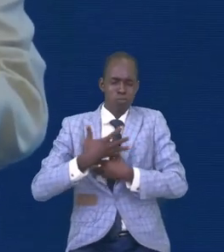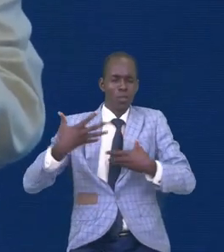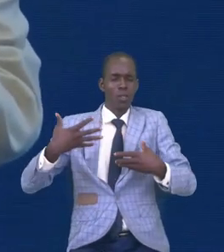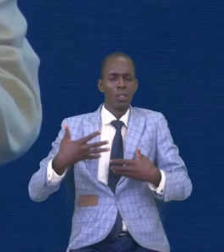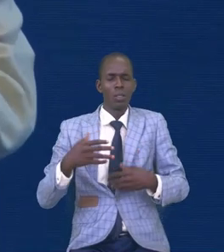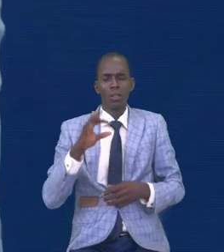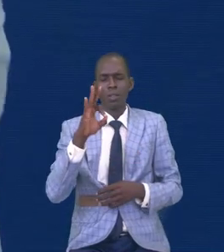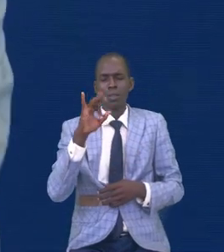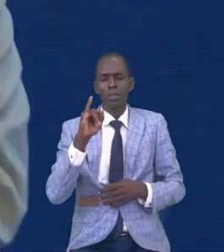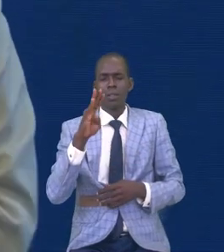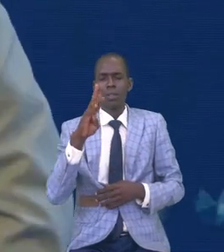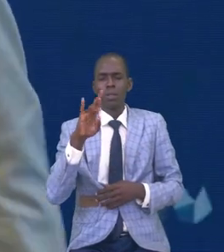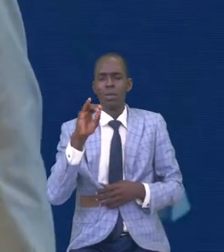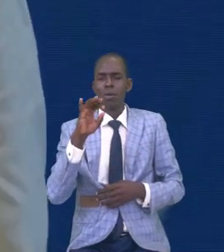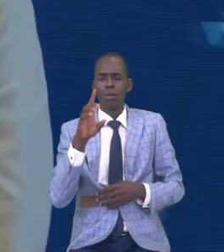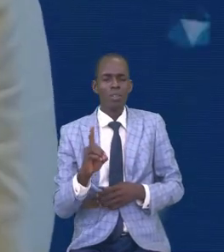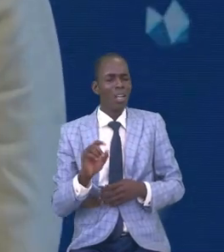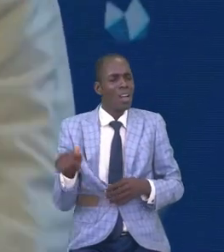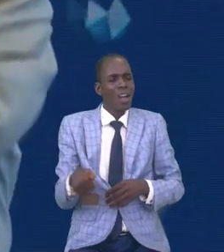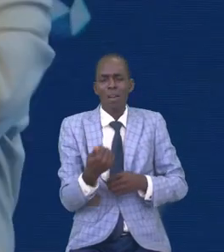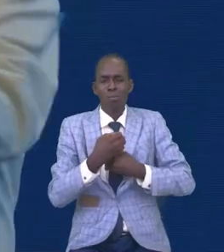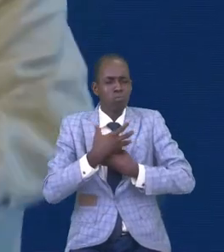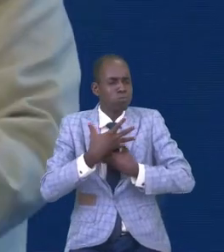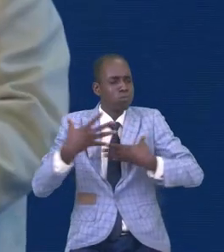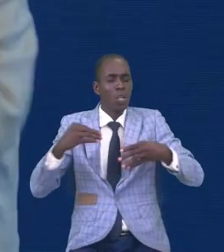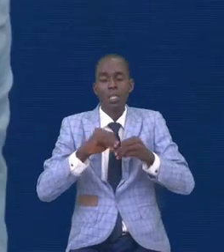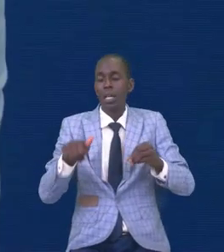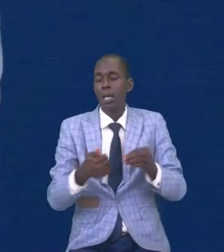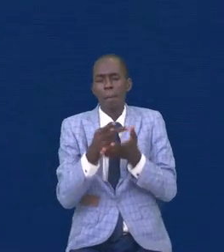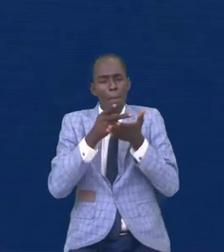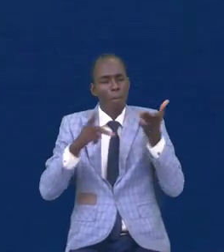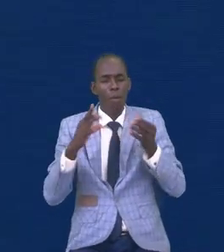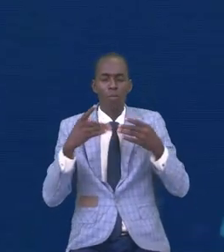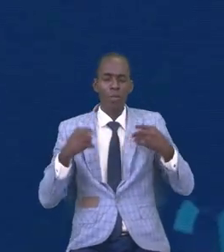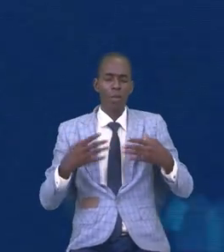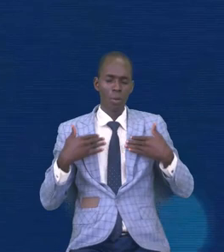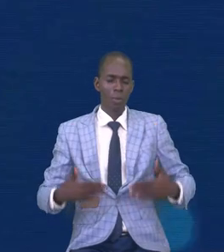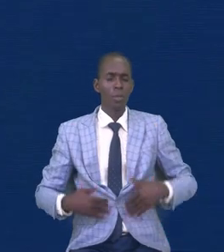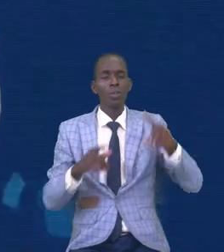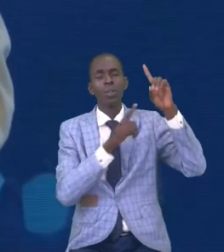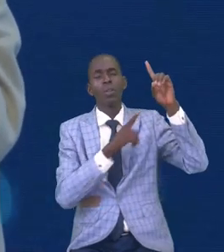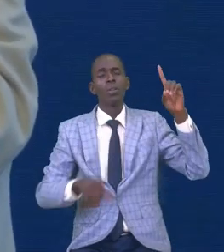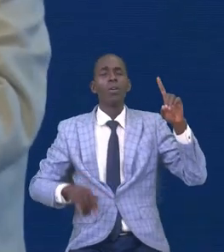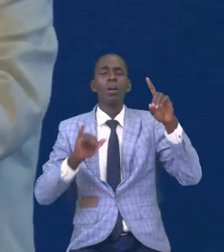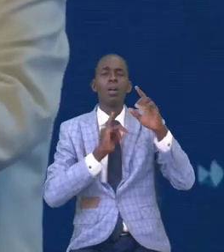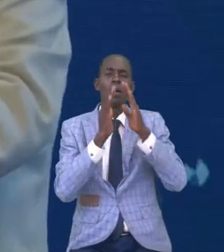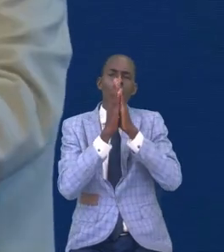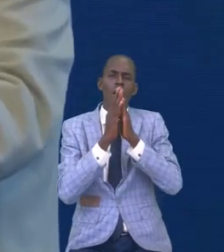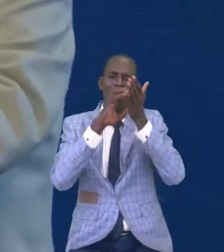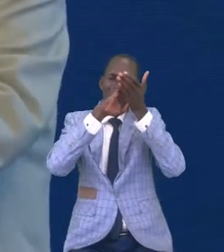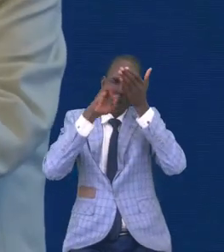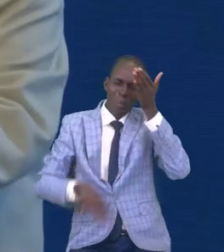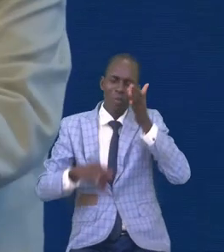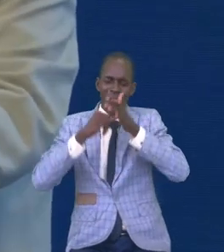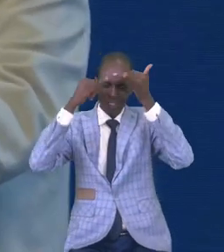fibroid, any swelling in any part of the body, Lord, I pray, remove it